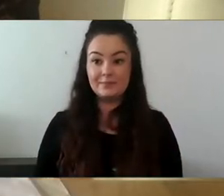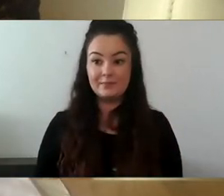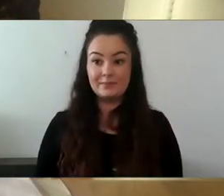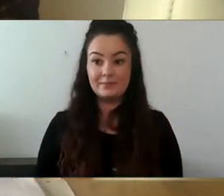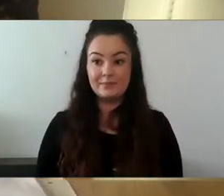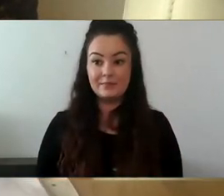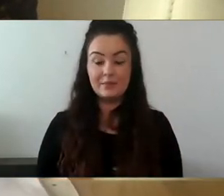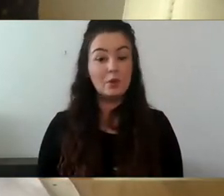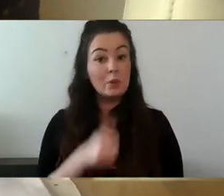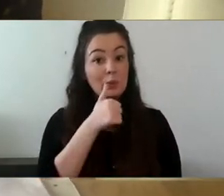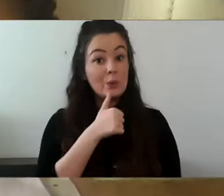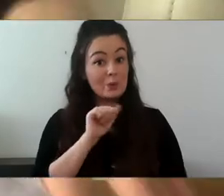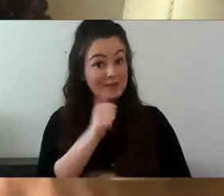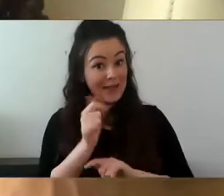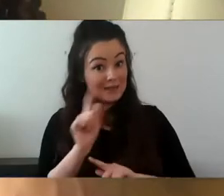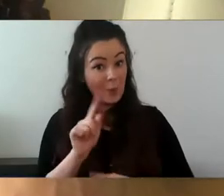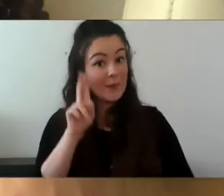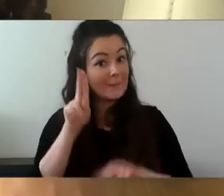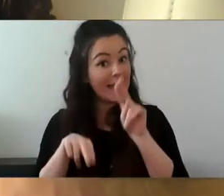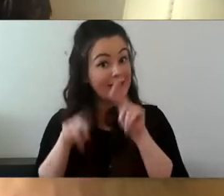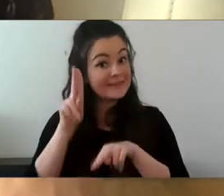going to use some paint.